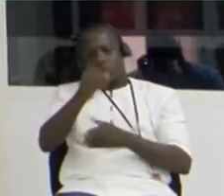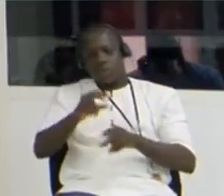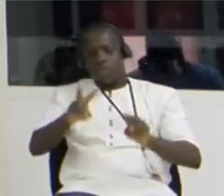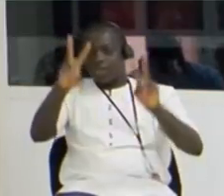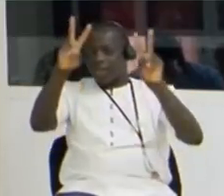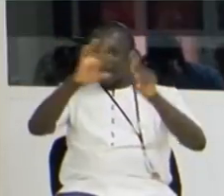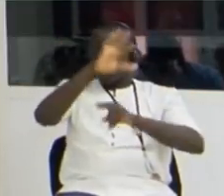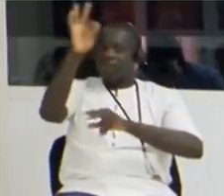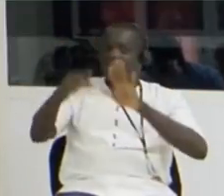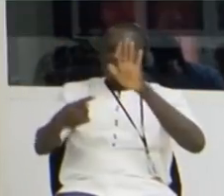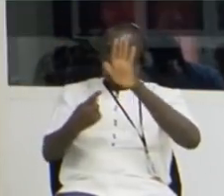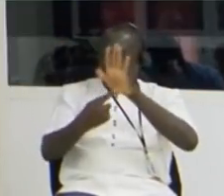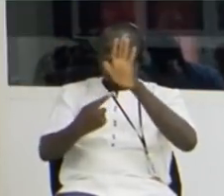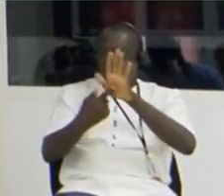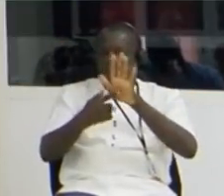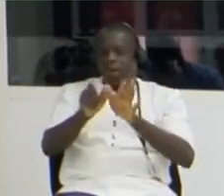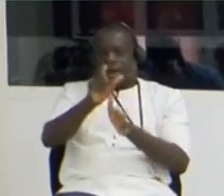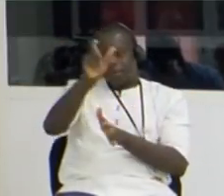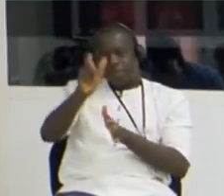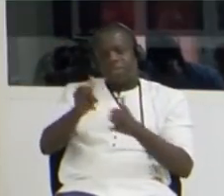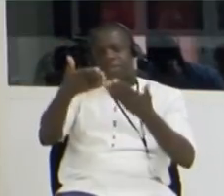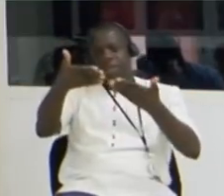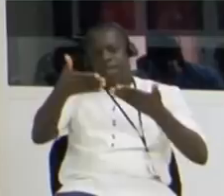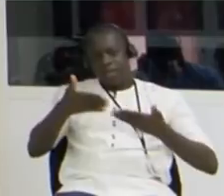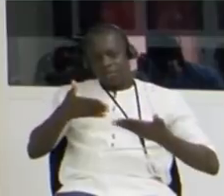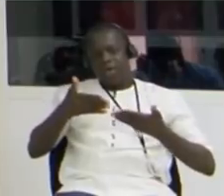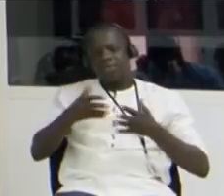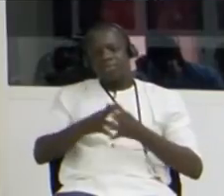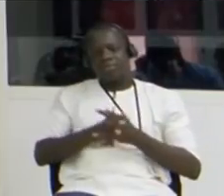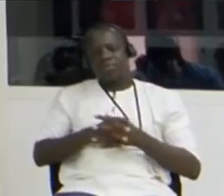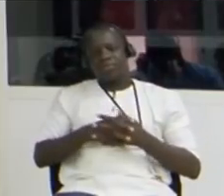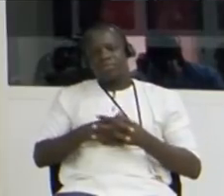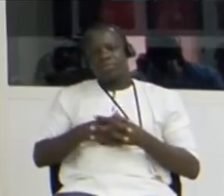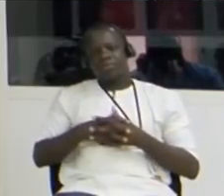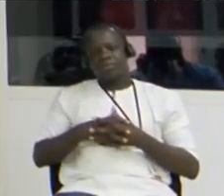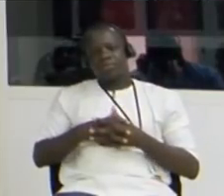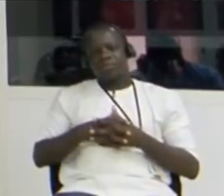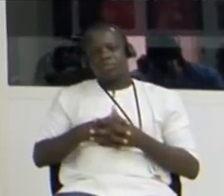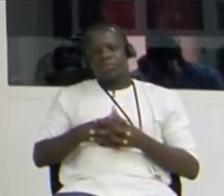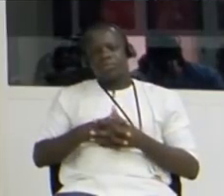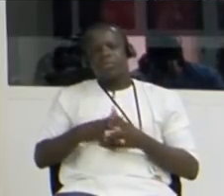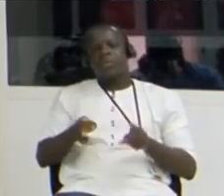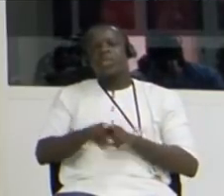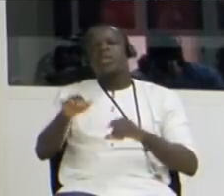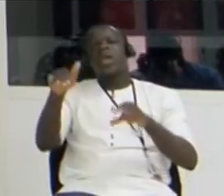pageant. He was the patron. He was the patron of the pageant. Yes, thank you. And what did that entail?